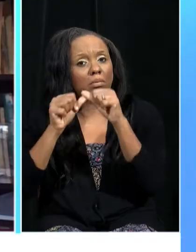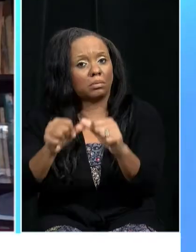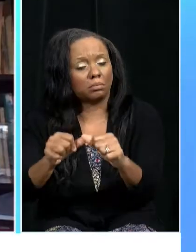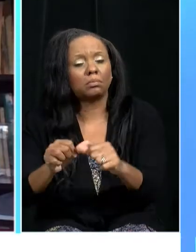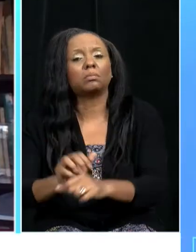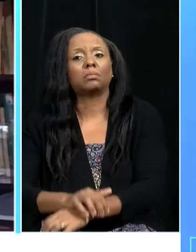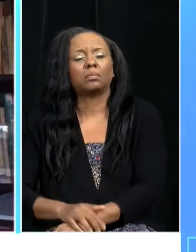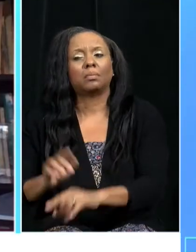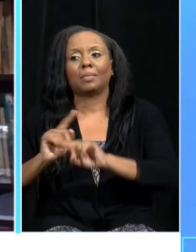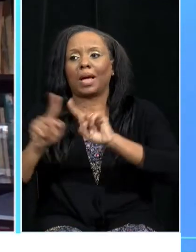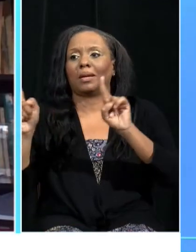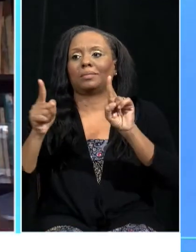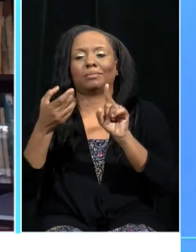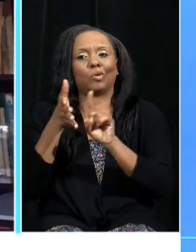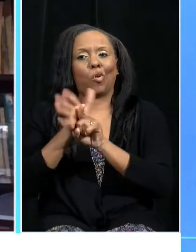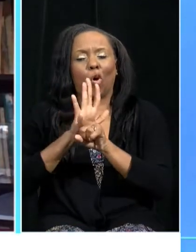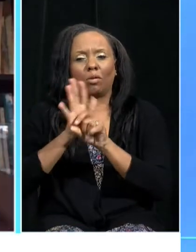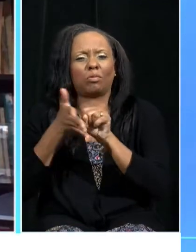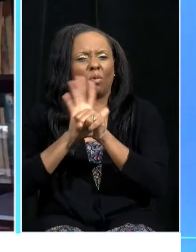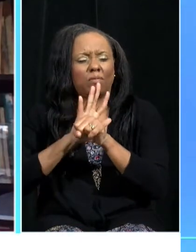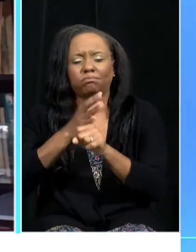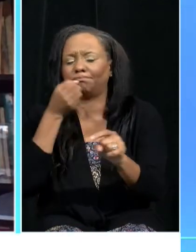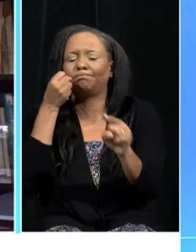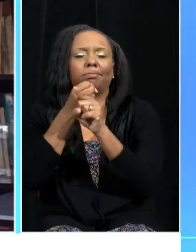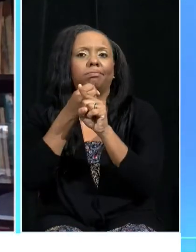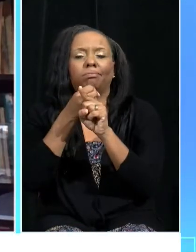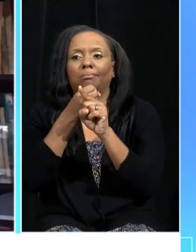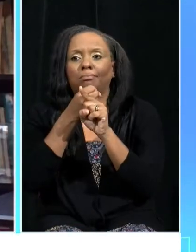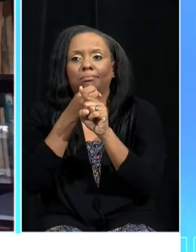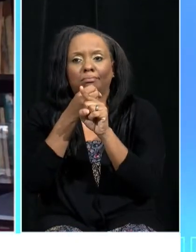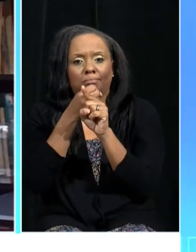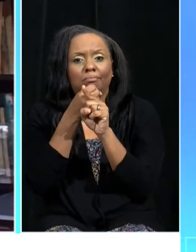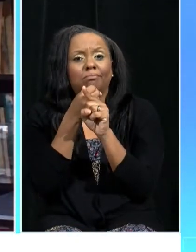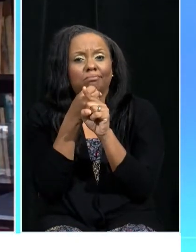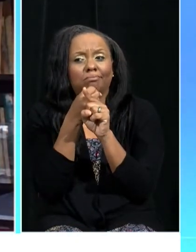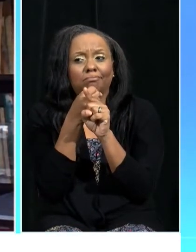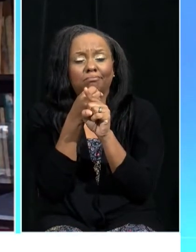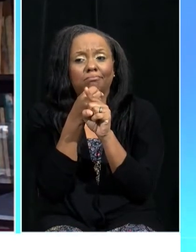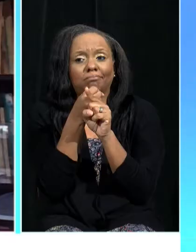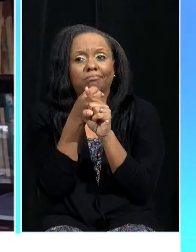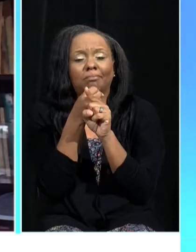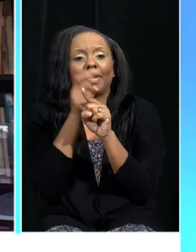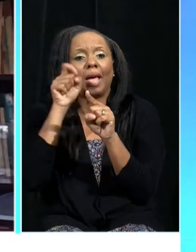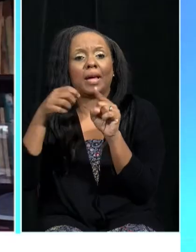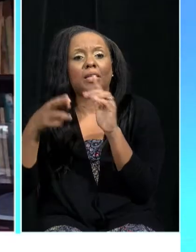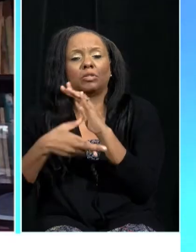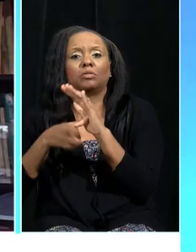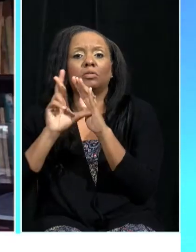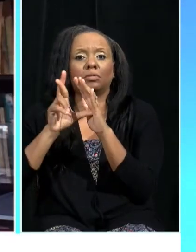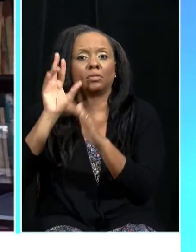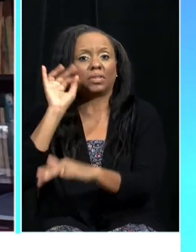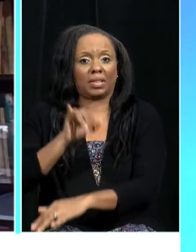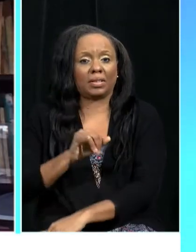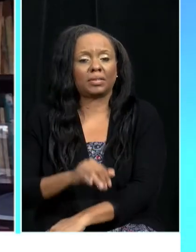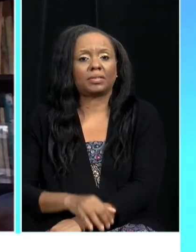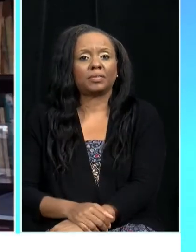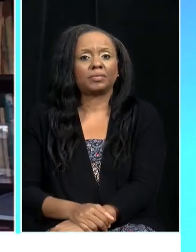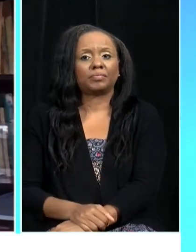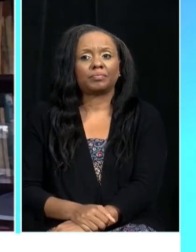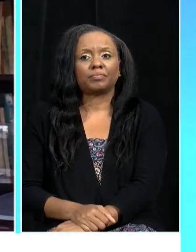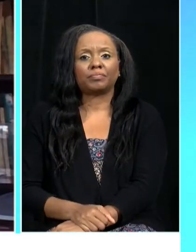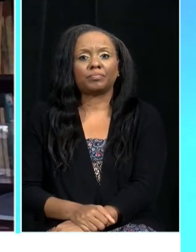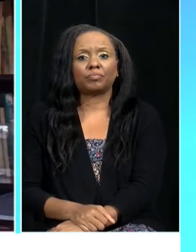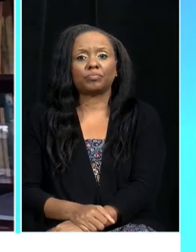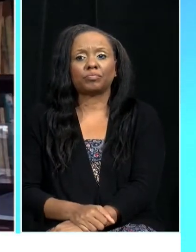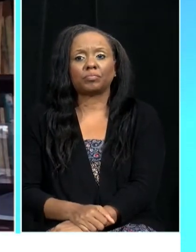us, those targets, that target in particular was revised. The most recent was a